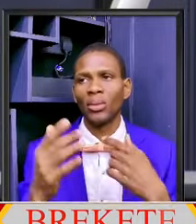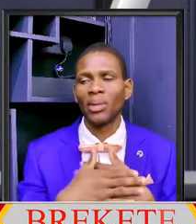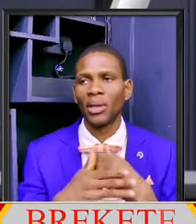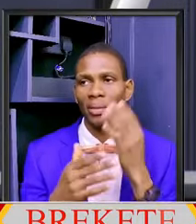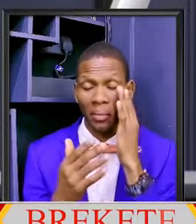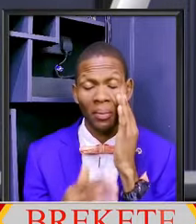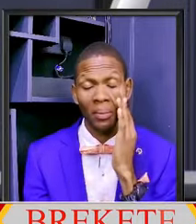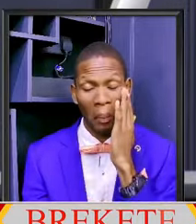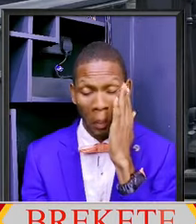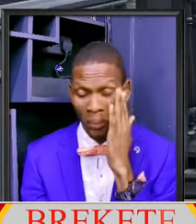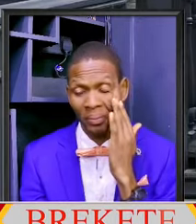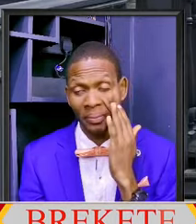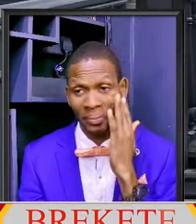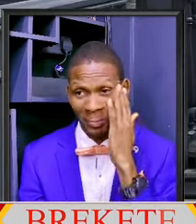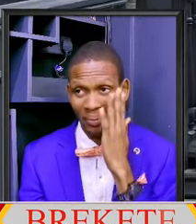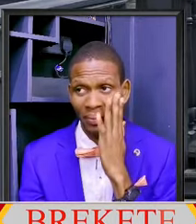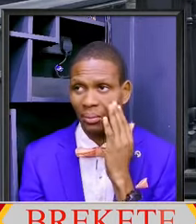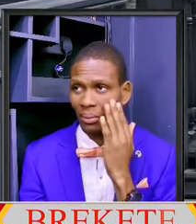seat.